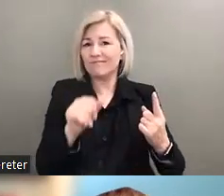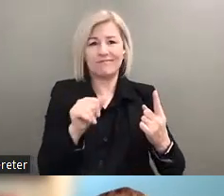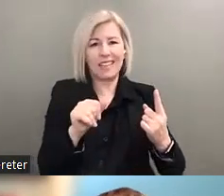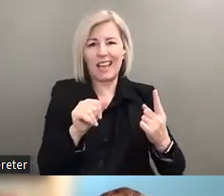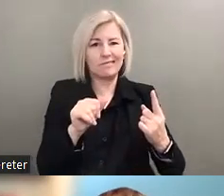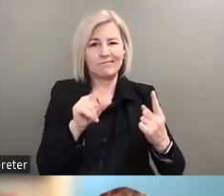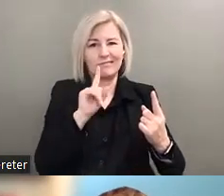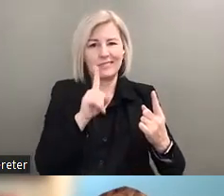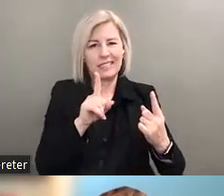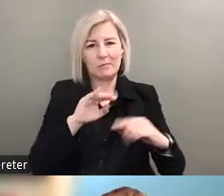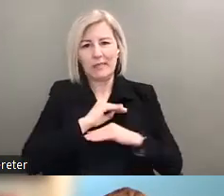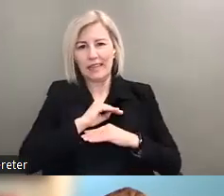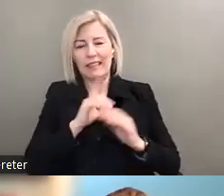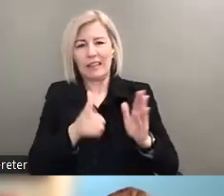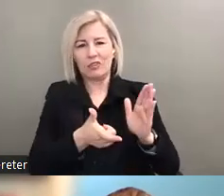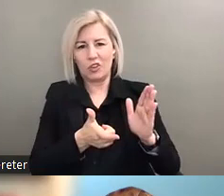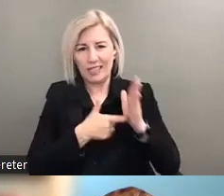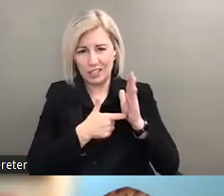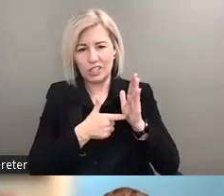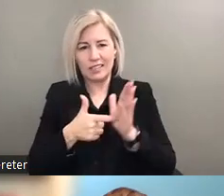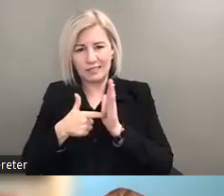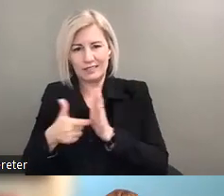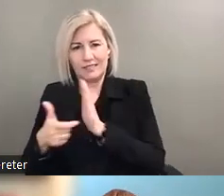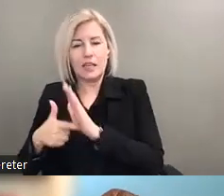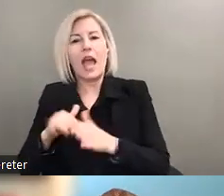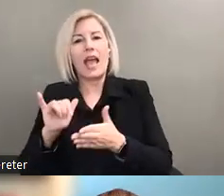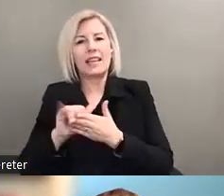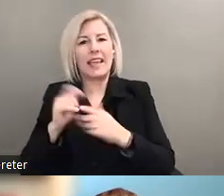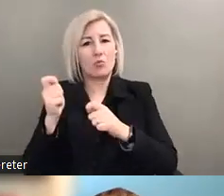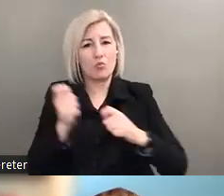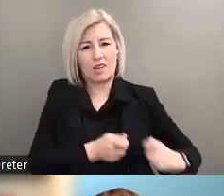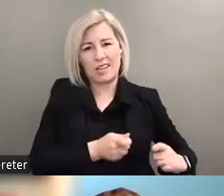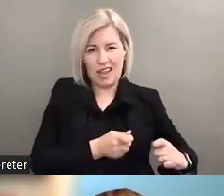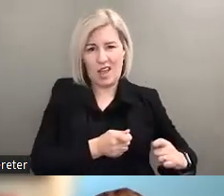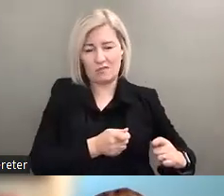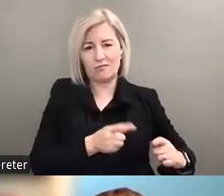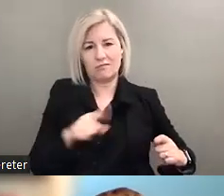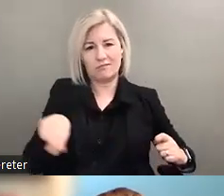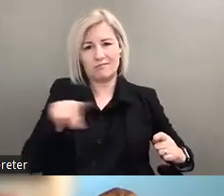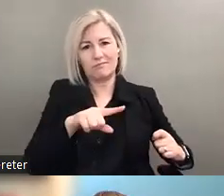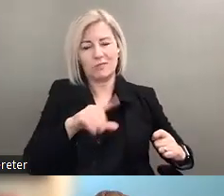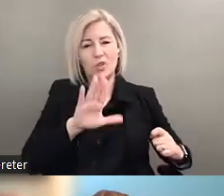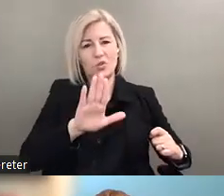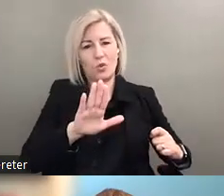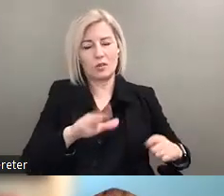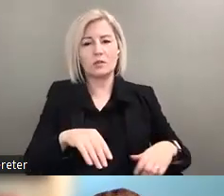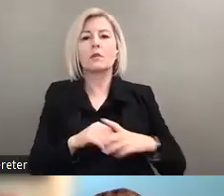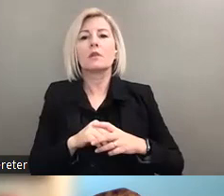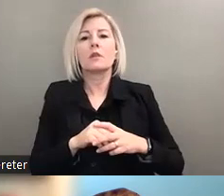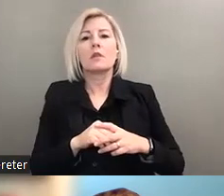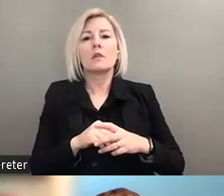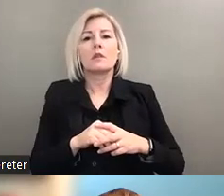compellingly meeting criteria can bring down the adjudication of an otherwise strong cohort. This is also